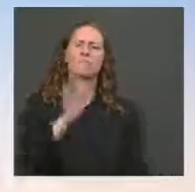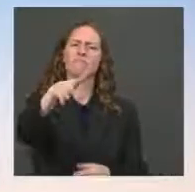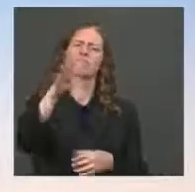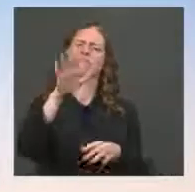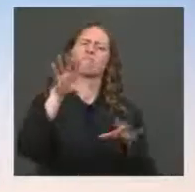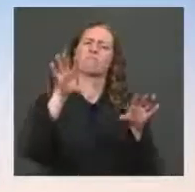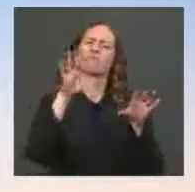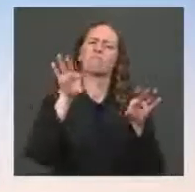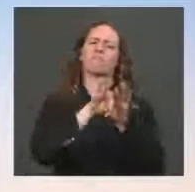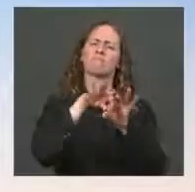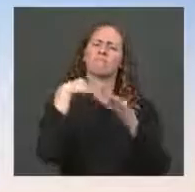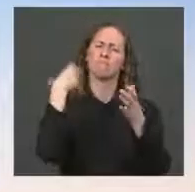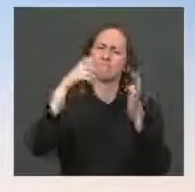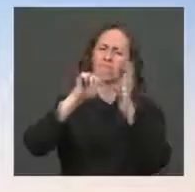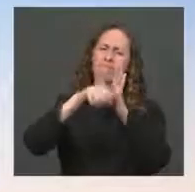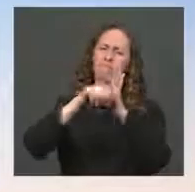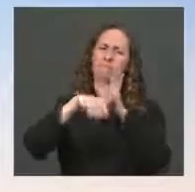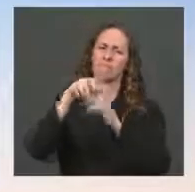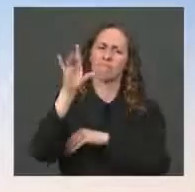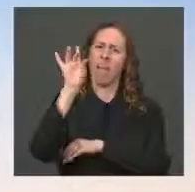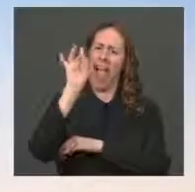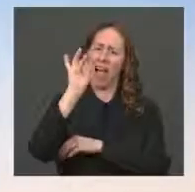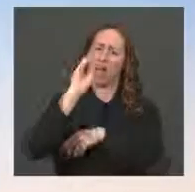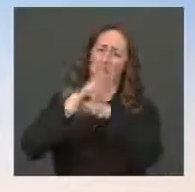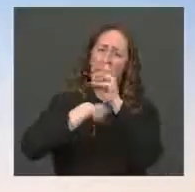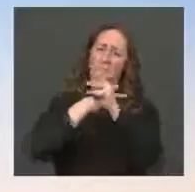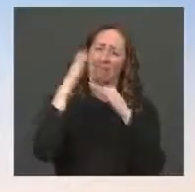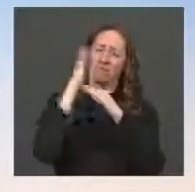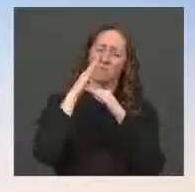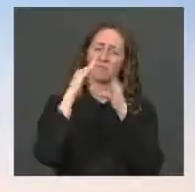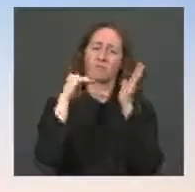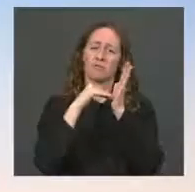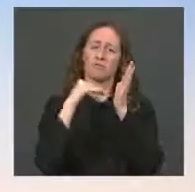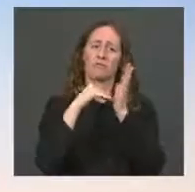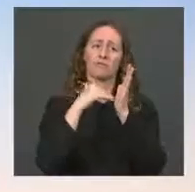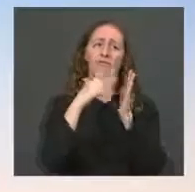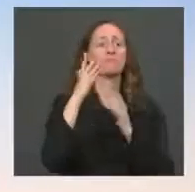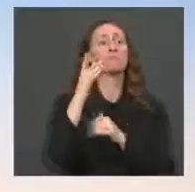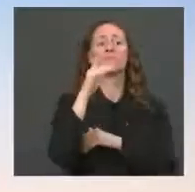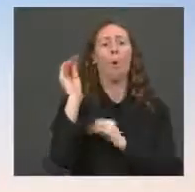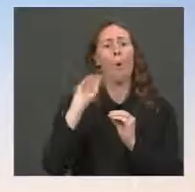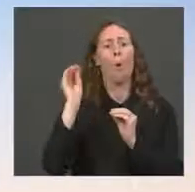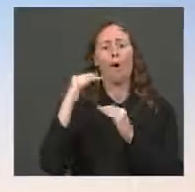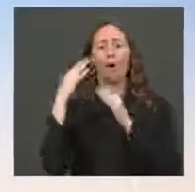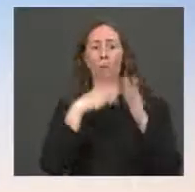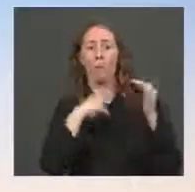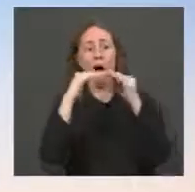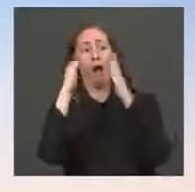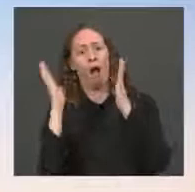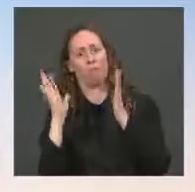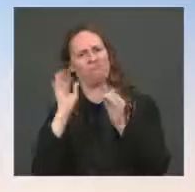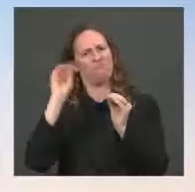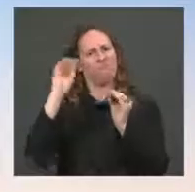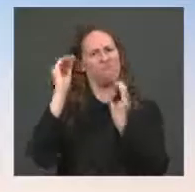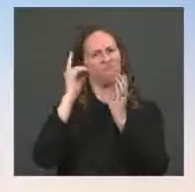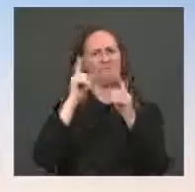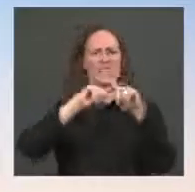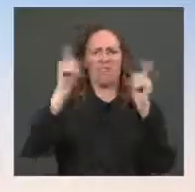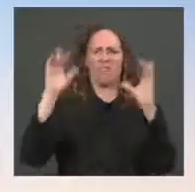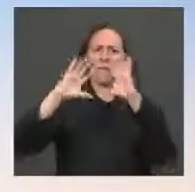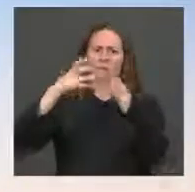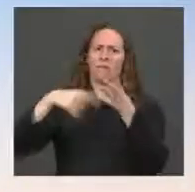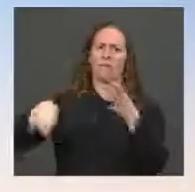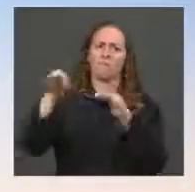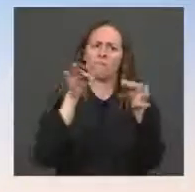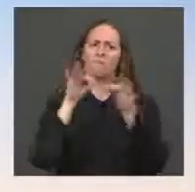top doctors and public health officials. It wasn't a statement put out by the White House. And it was done in response to data that was